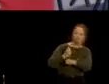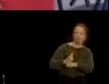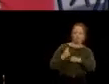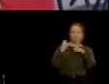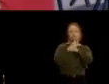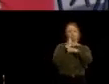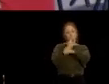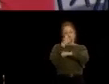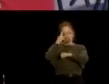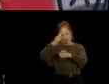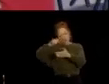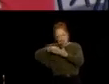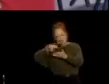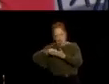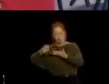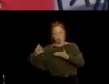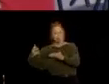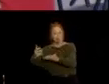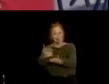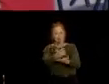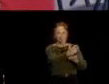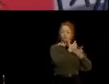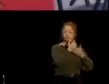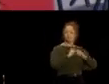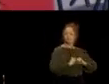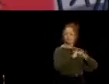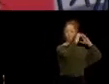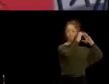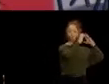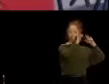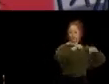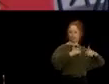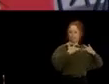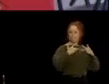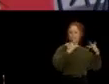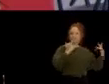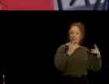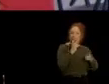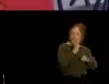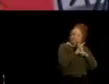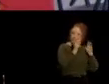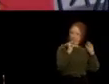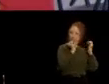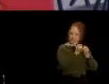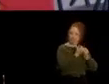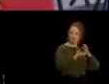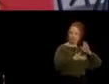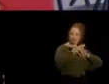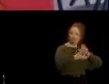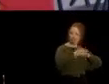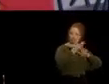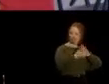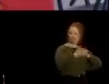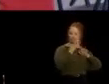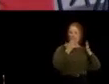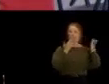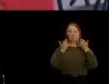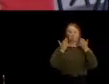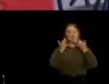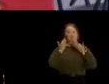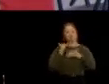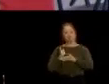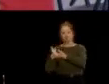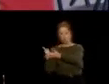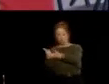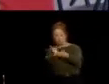secure, to be able to put this event on and to keep this organization running and serving to help you in your